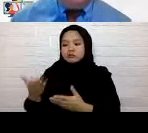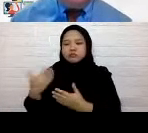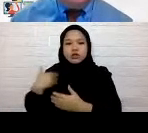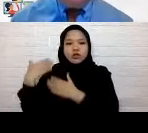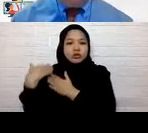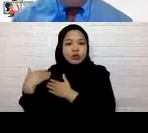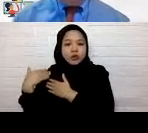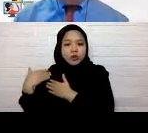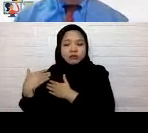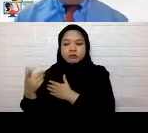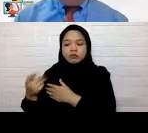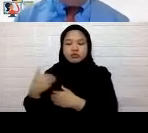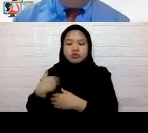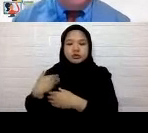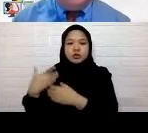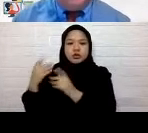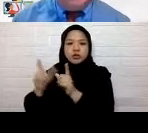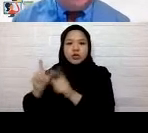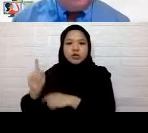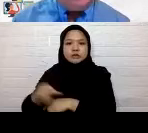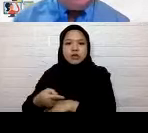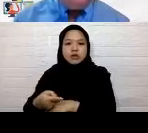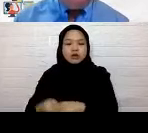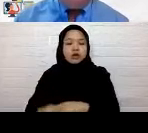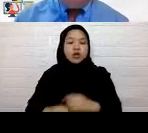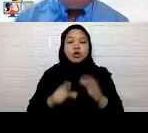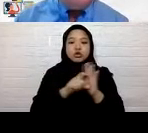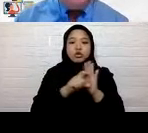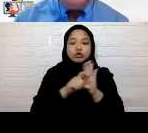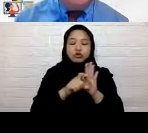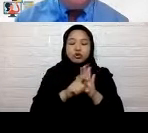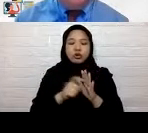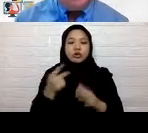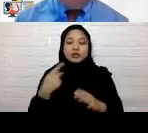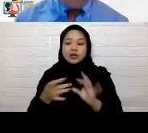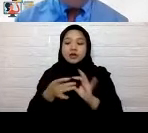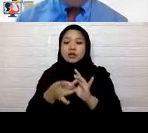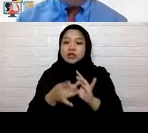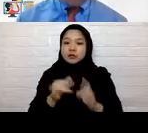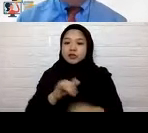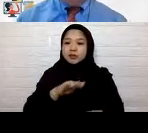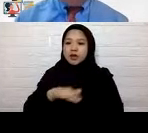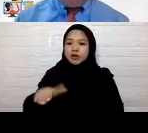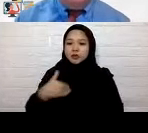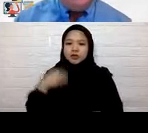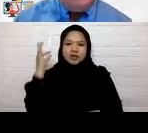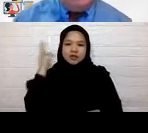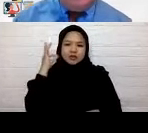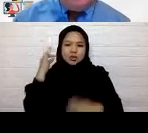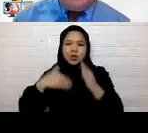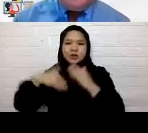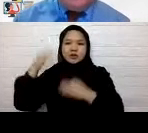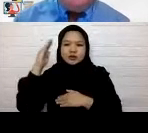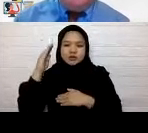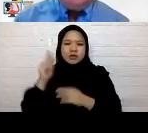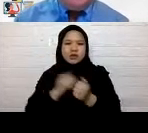working with a child who is very high risk with major, major problems. And ordinarily,